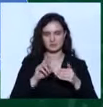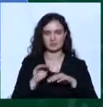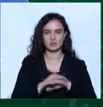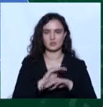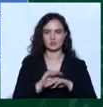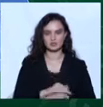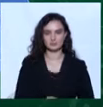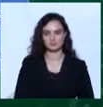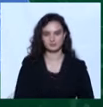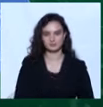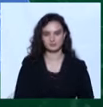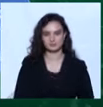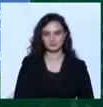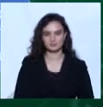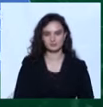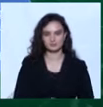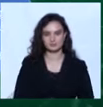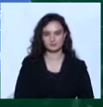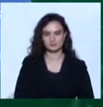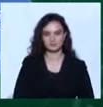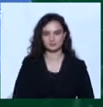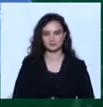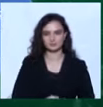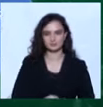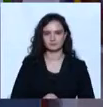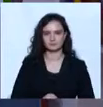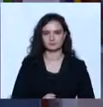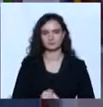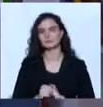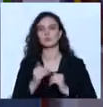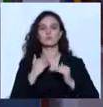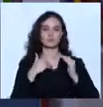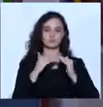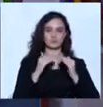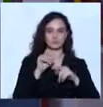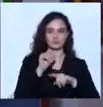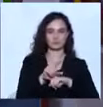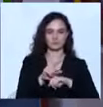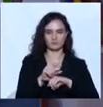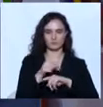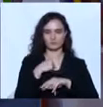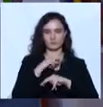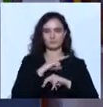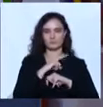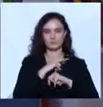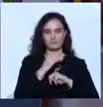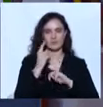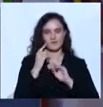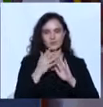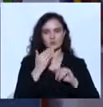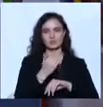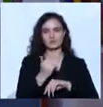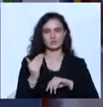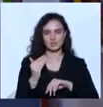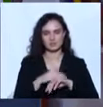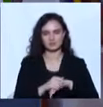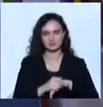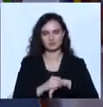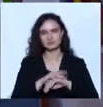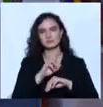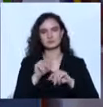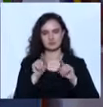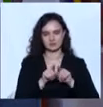loyal. And that brings us now to our homework. We've loved hearing from all of you, and